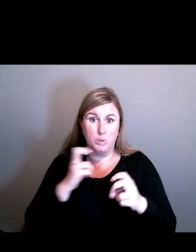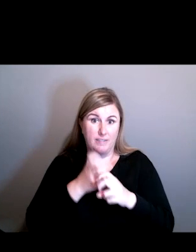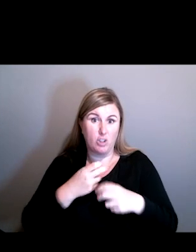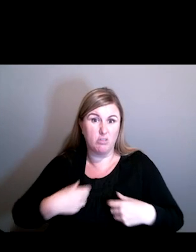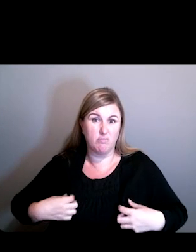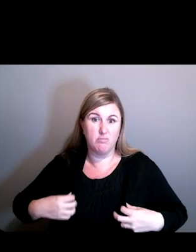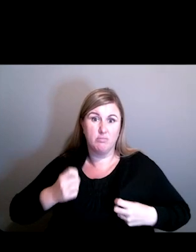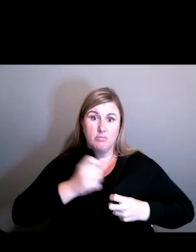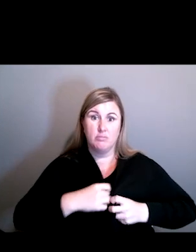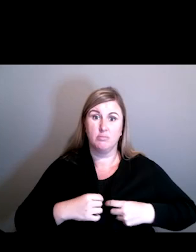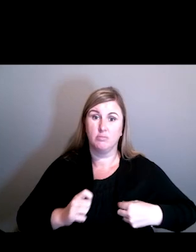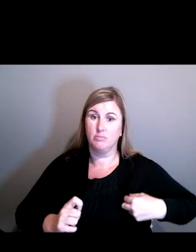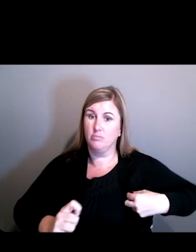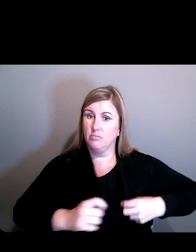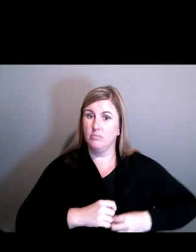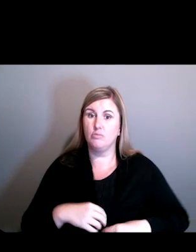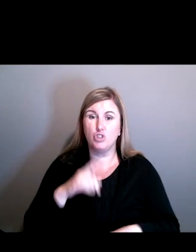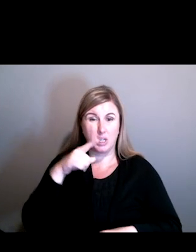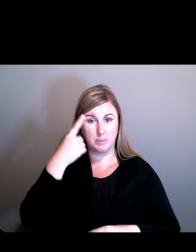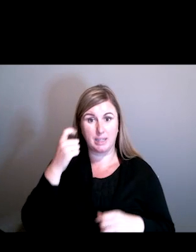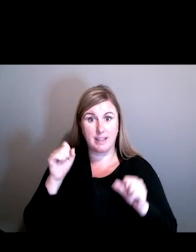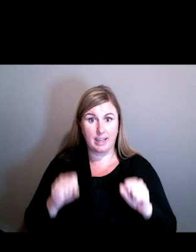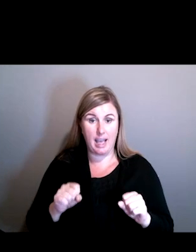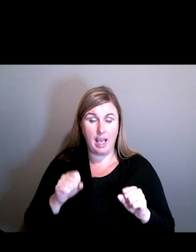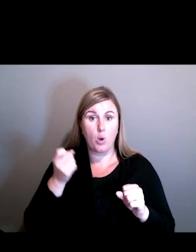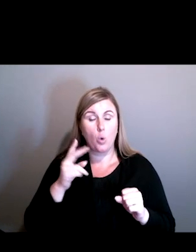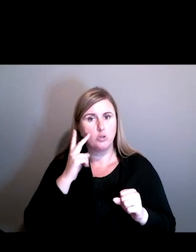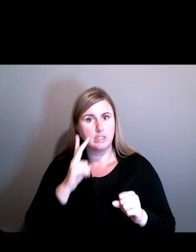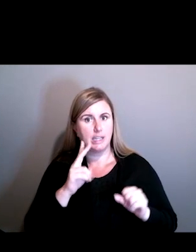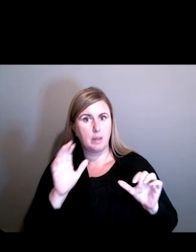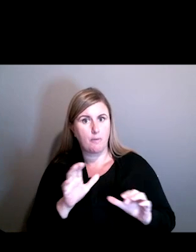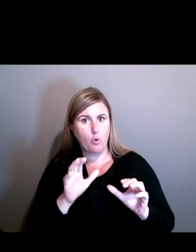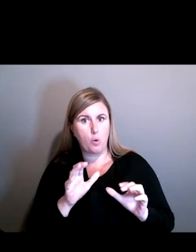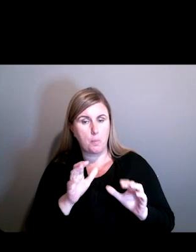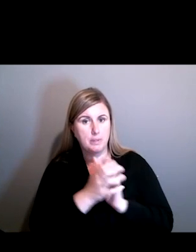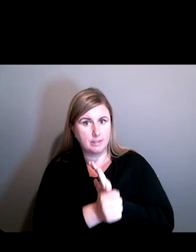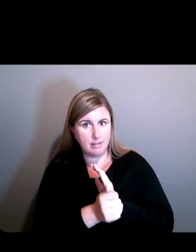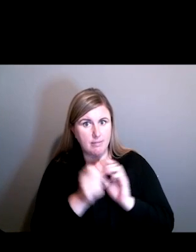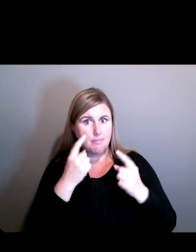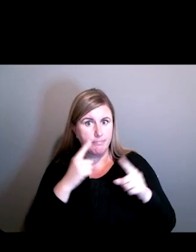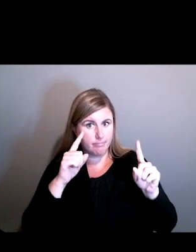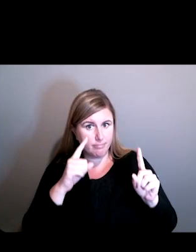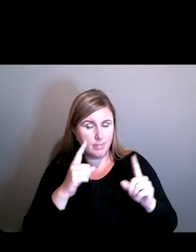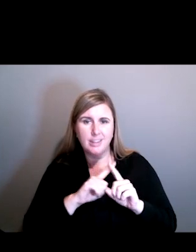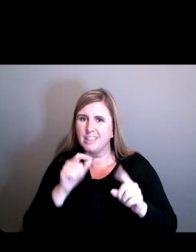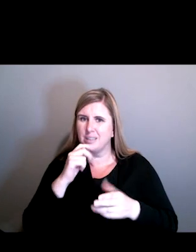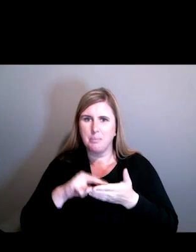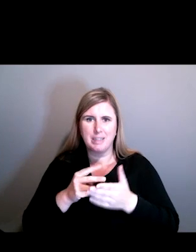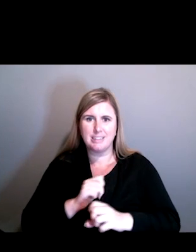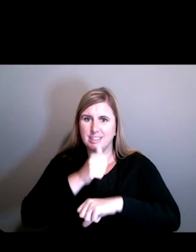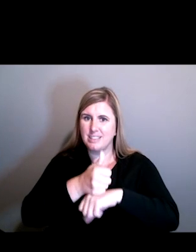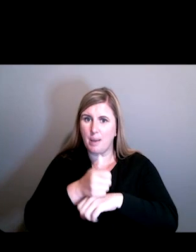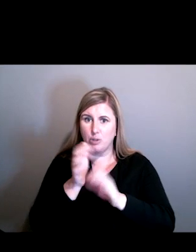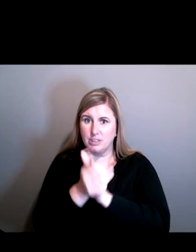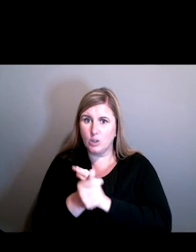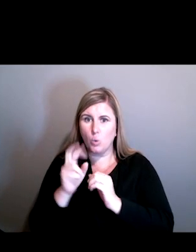too difficult. Just because a learner can do something or you have seen them perform a skill doesn't mean that it is